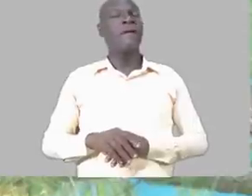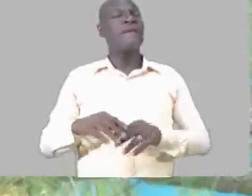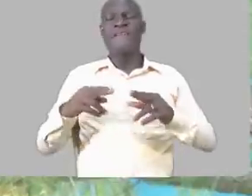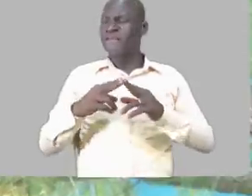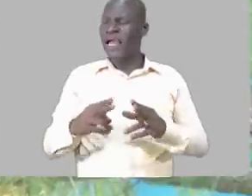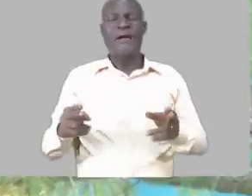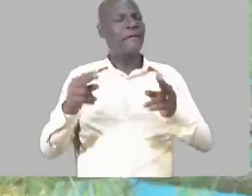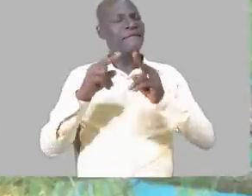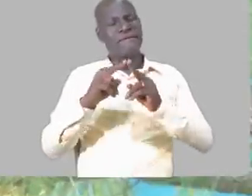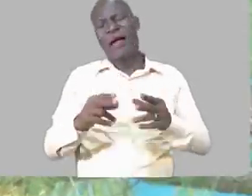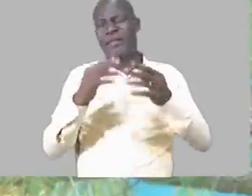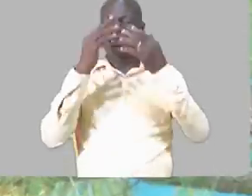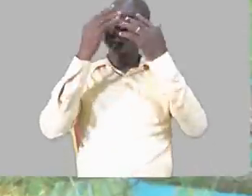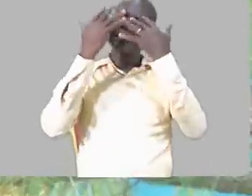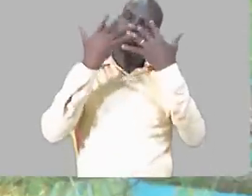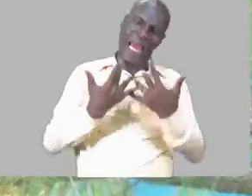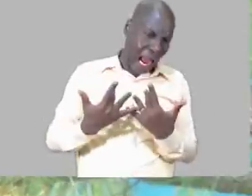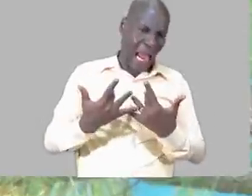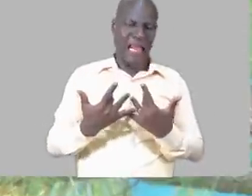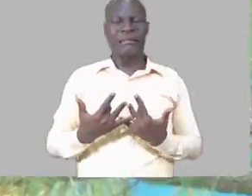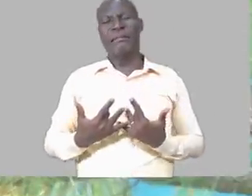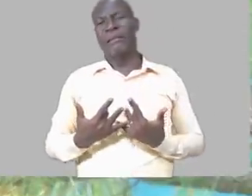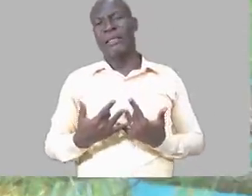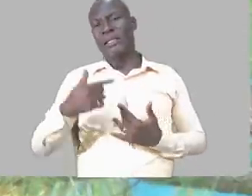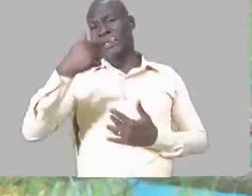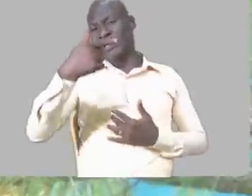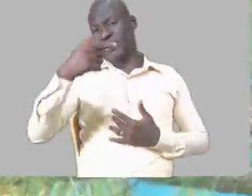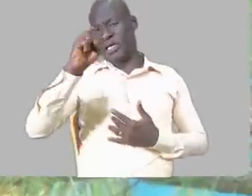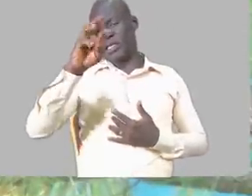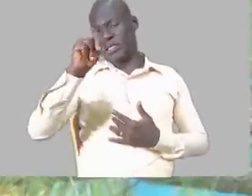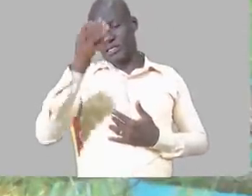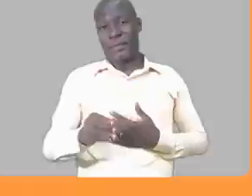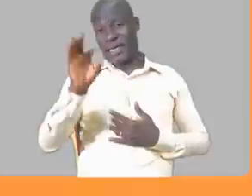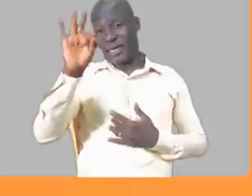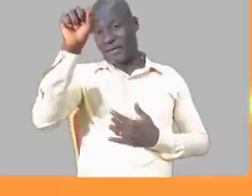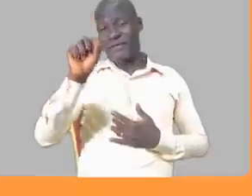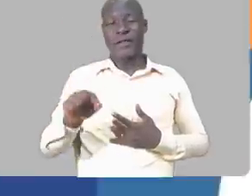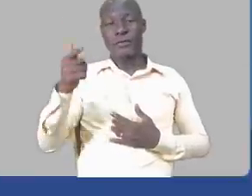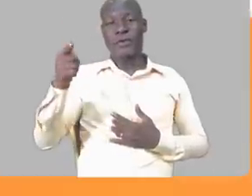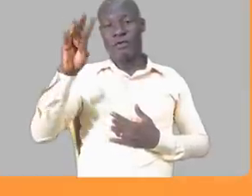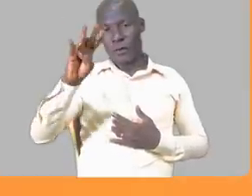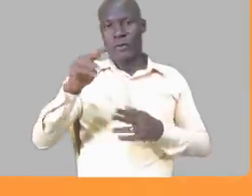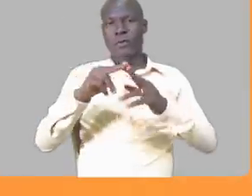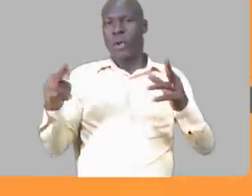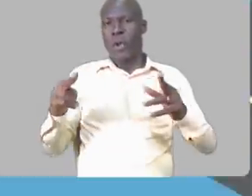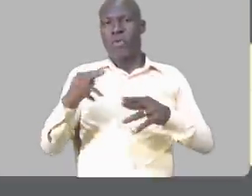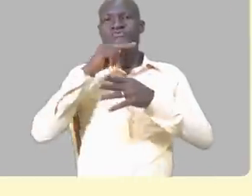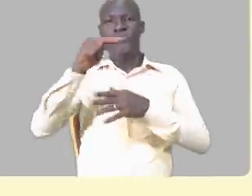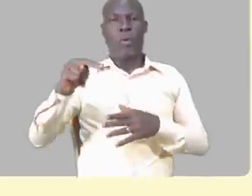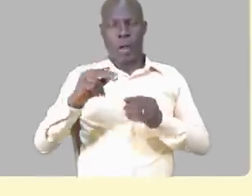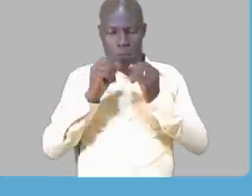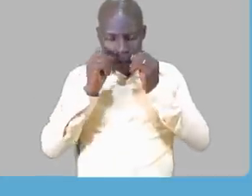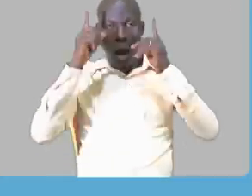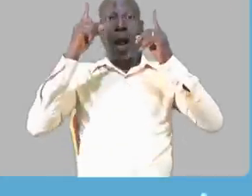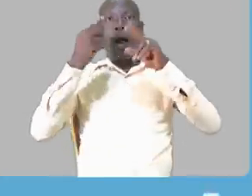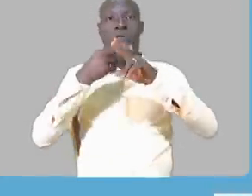awra ho pa so Genesis chapter 9 verse 24 no so Noah awoke from